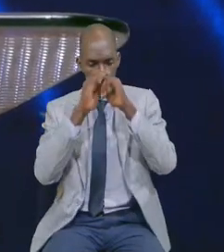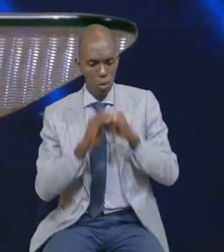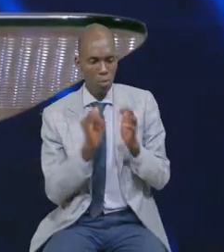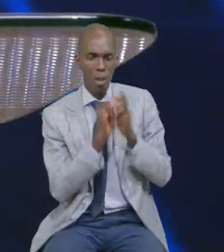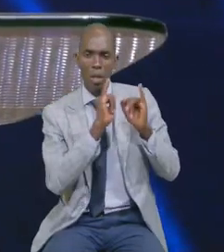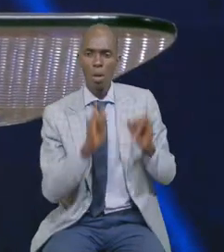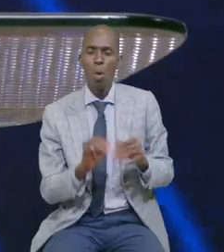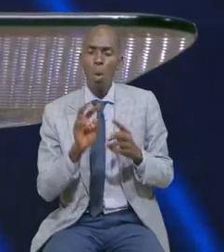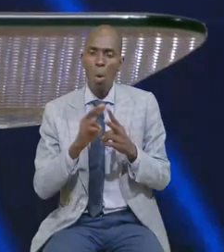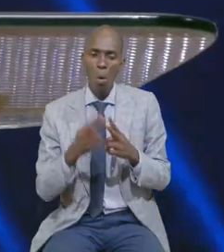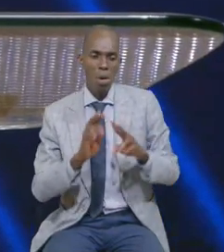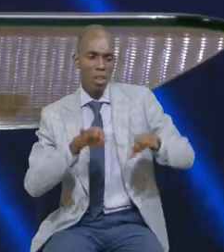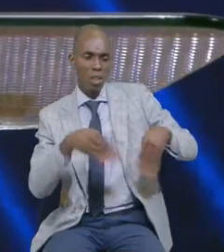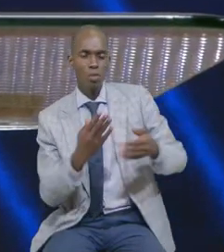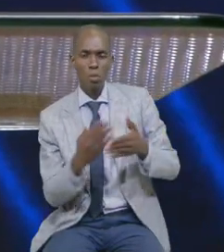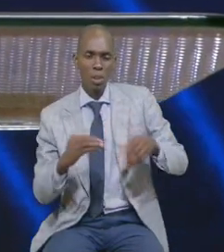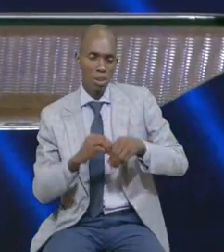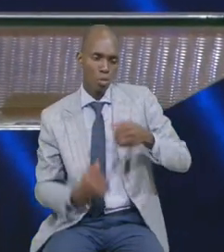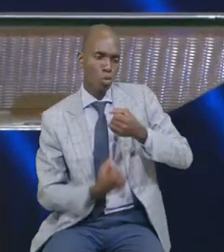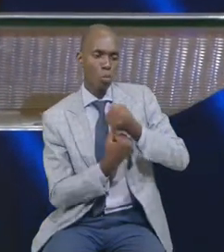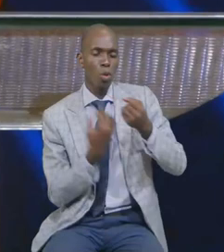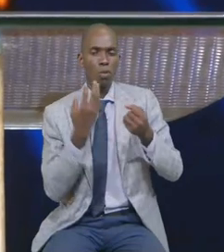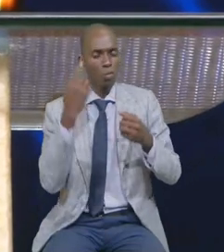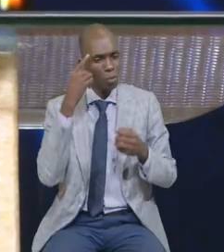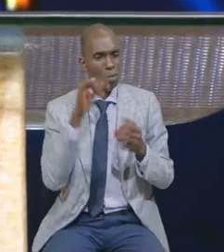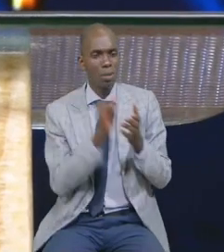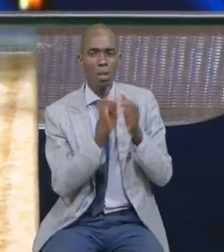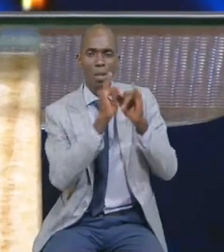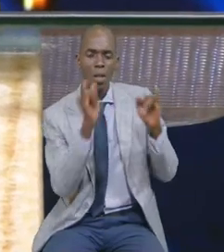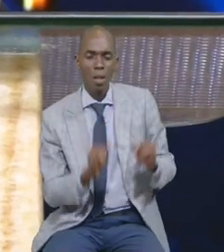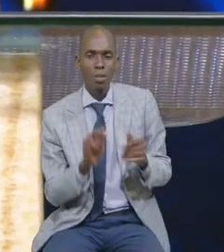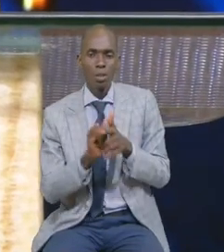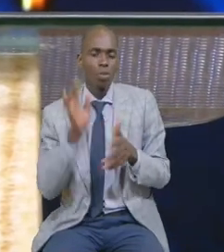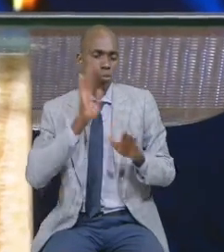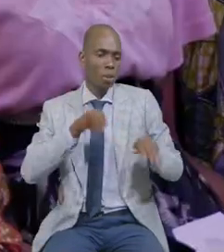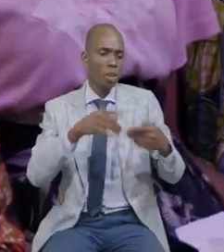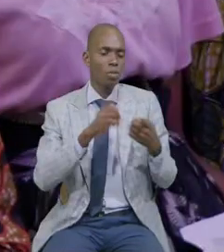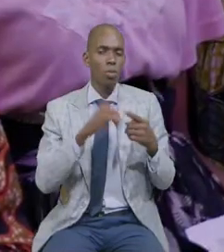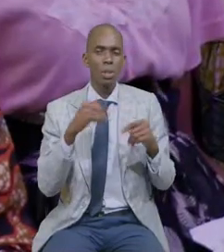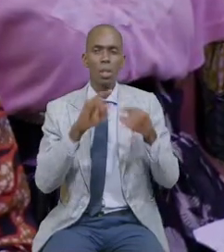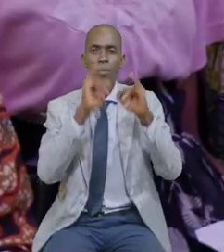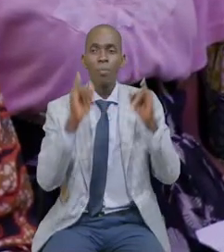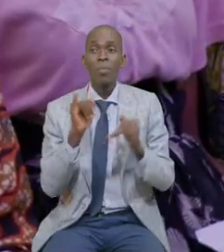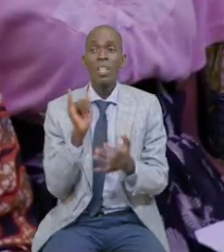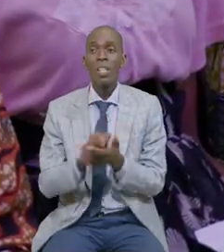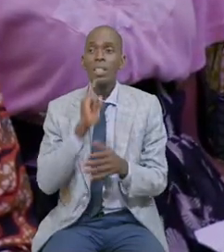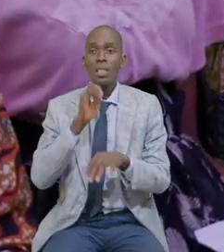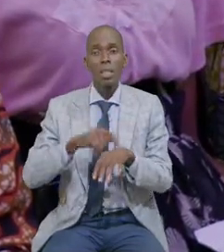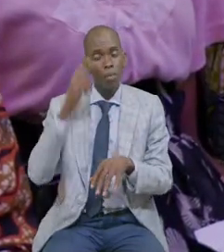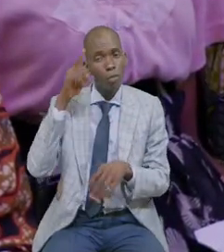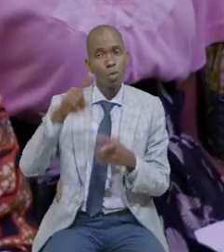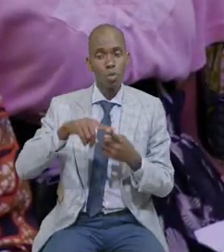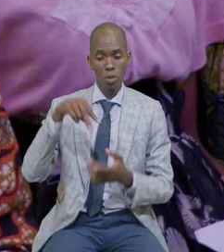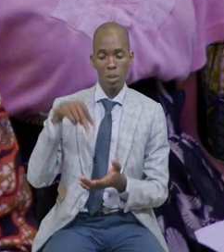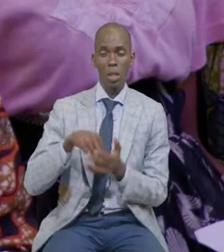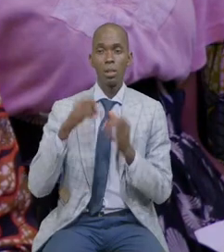know, as part of the dowry that they will give to their idol, that's the time to take your stand. But if